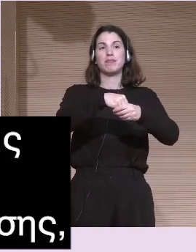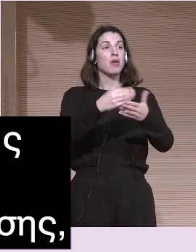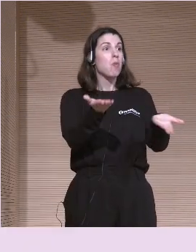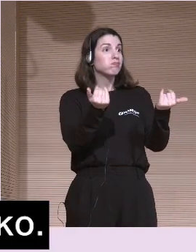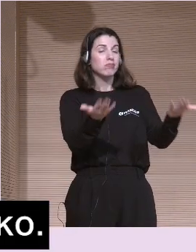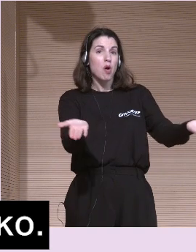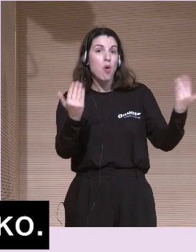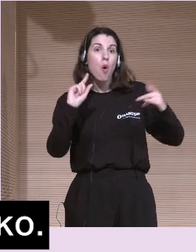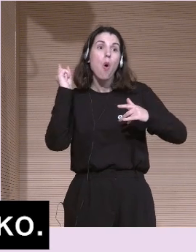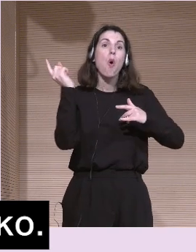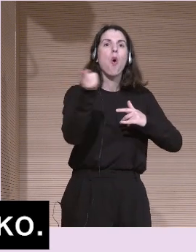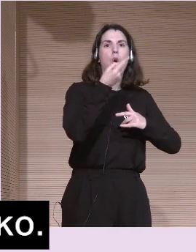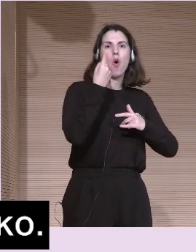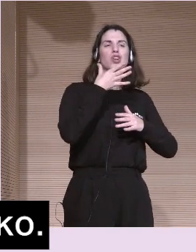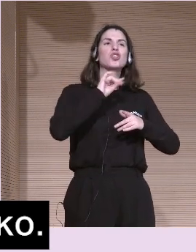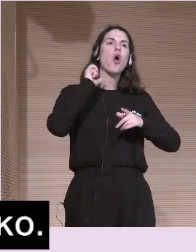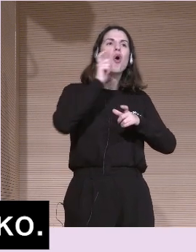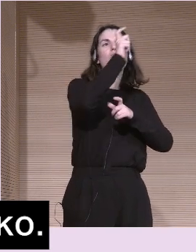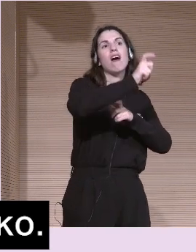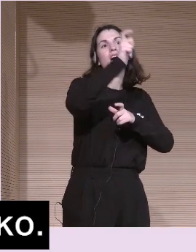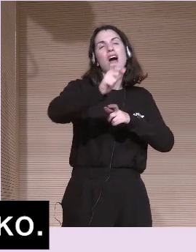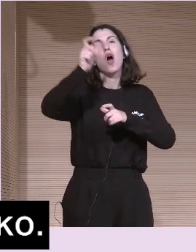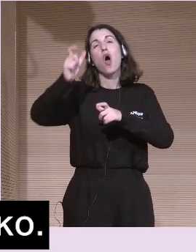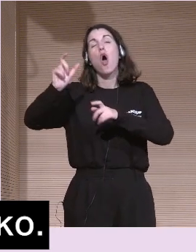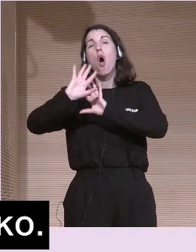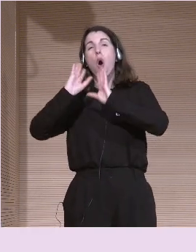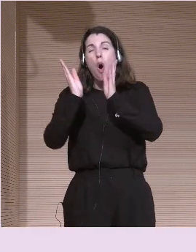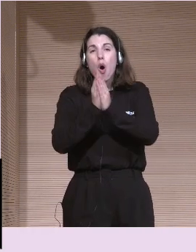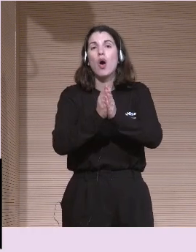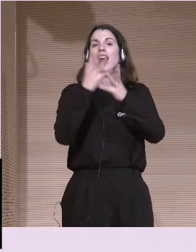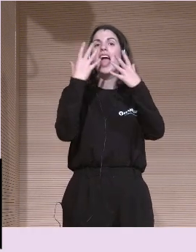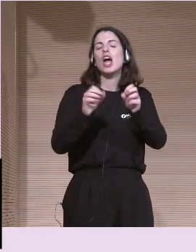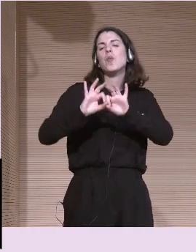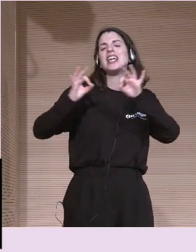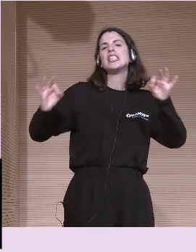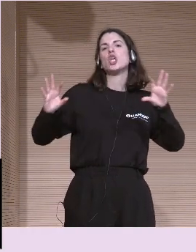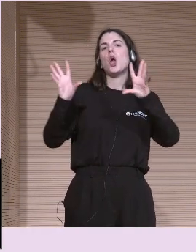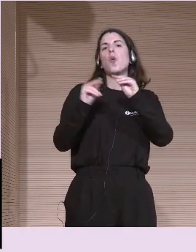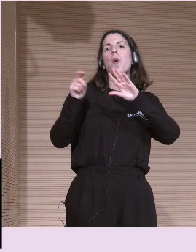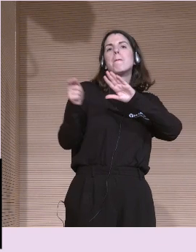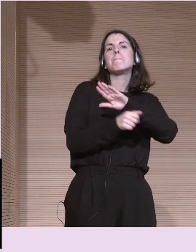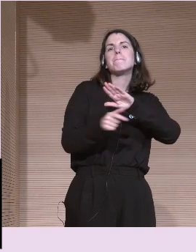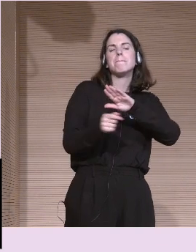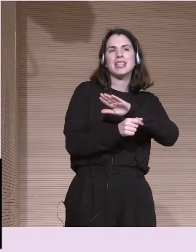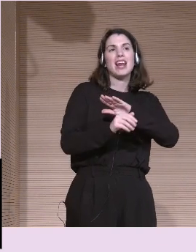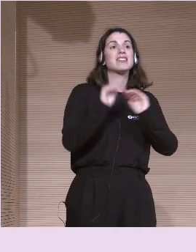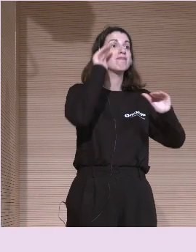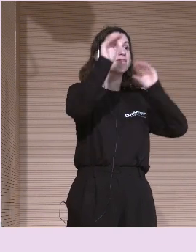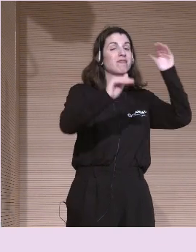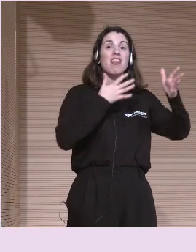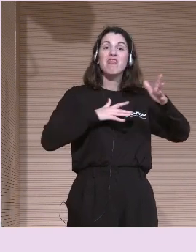migration story, just to write their story on a bit of on a cardboard disc. So it can be a story about your migration story, your emigration story,